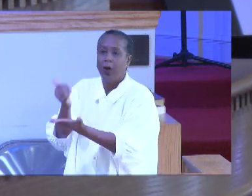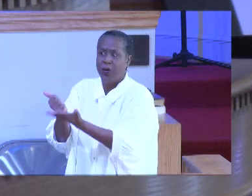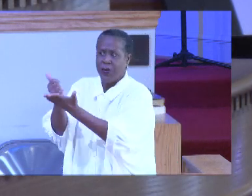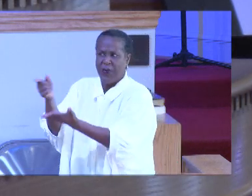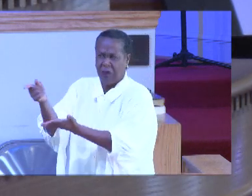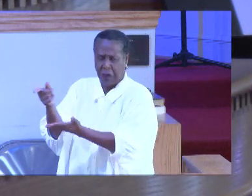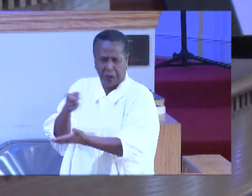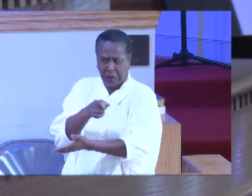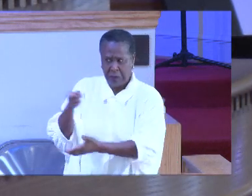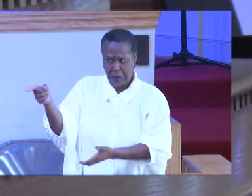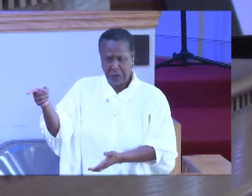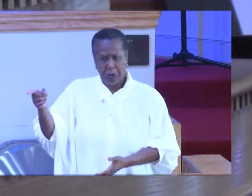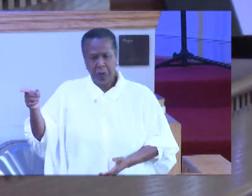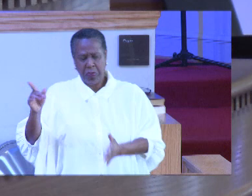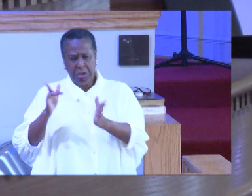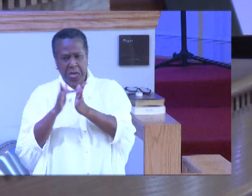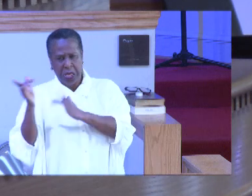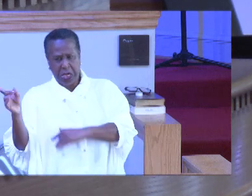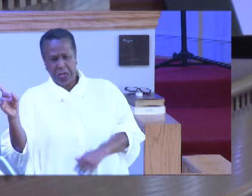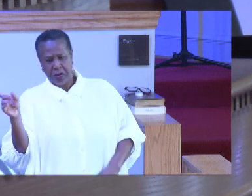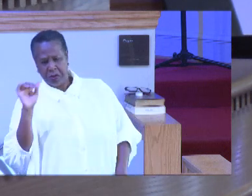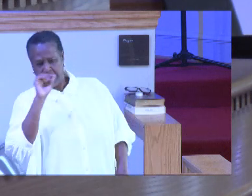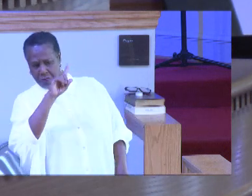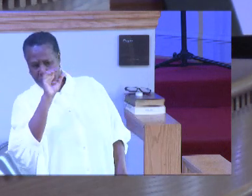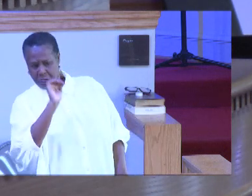And he asked her similarly